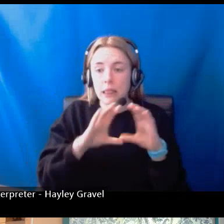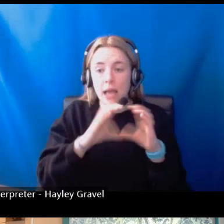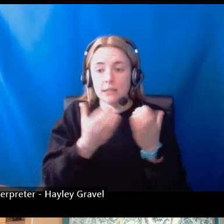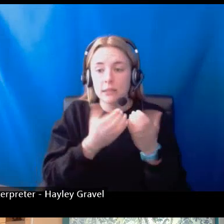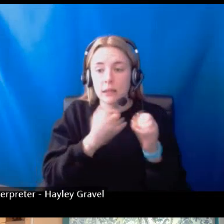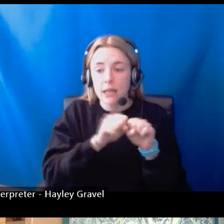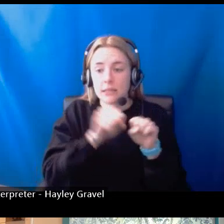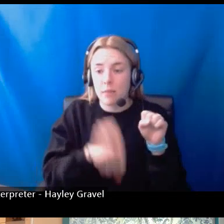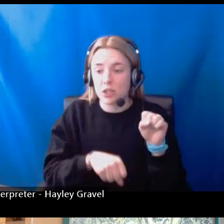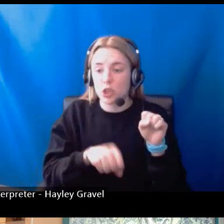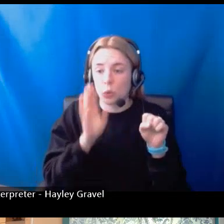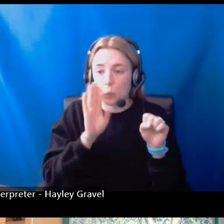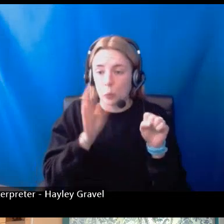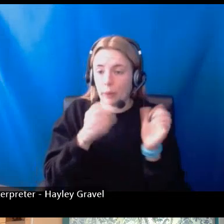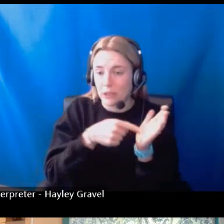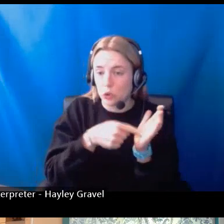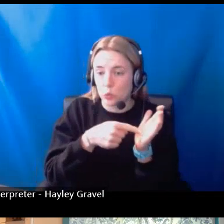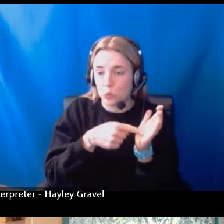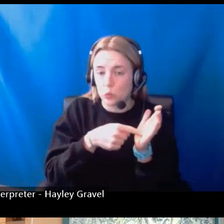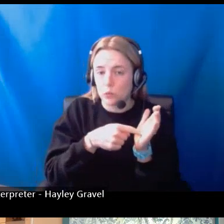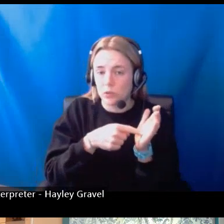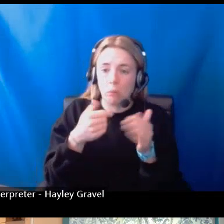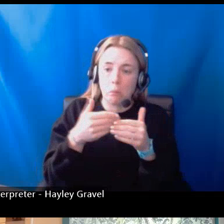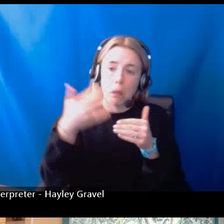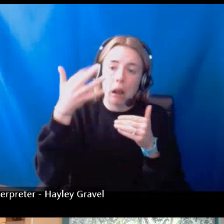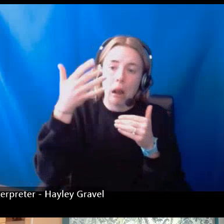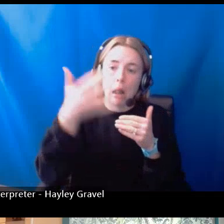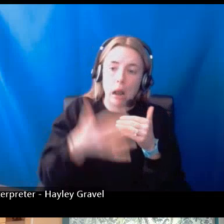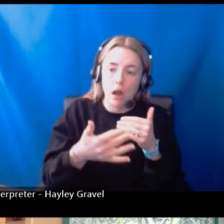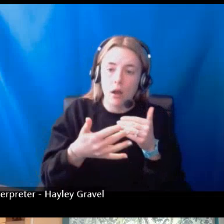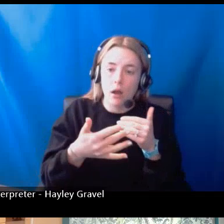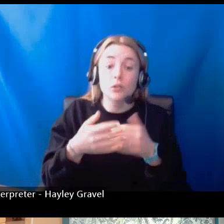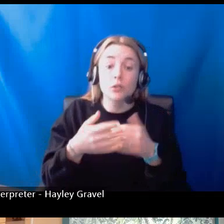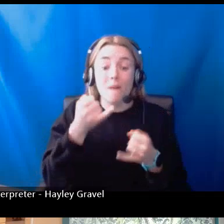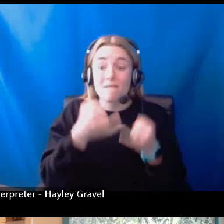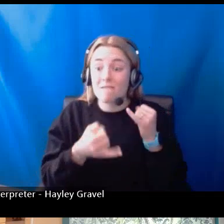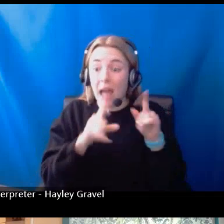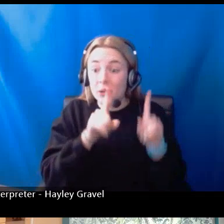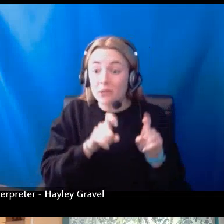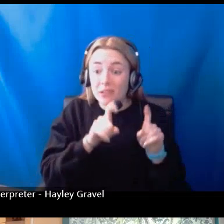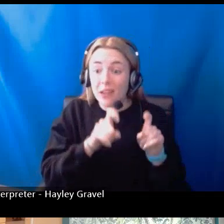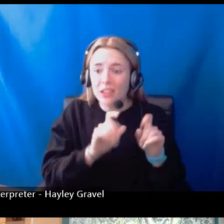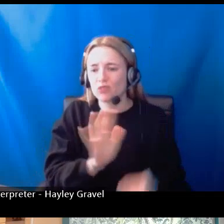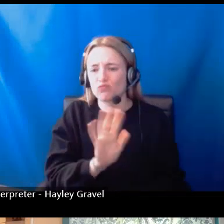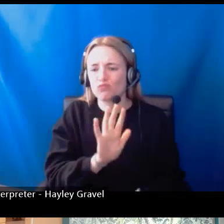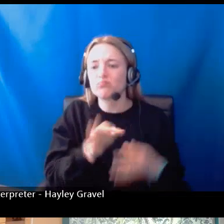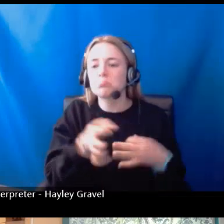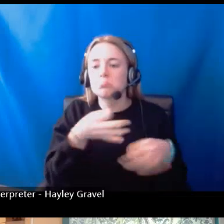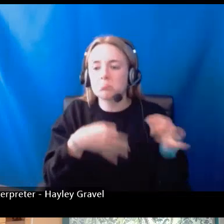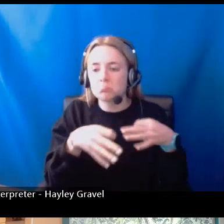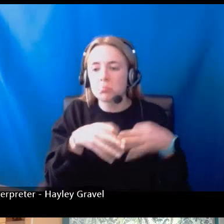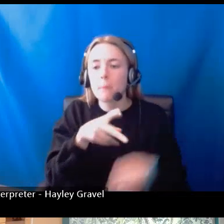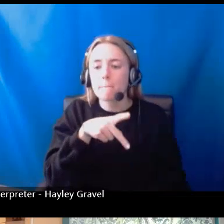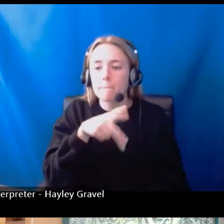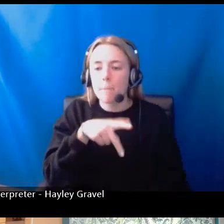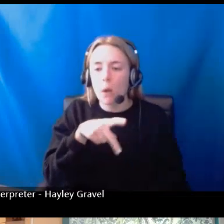Okay, thank you. Yeah. That's going to take the place of a final exam for us. Because I've given